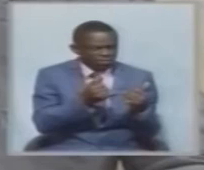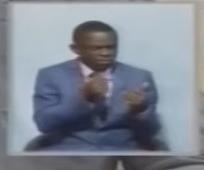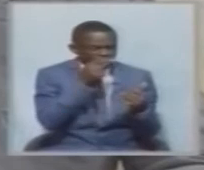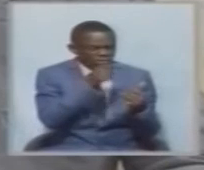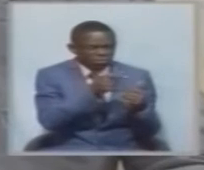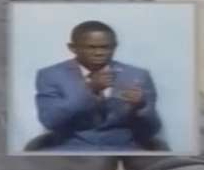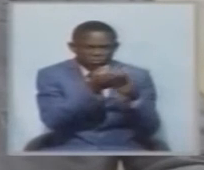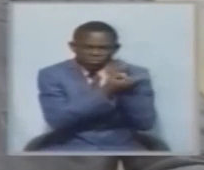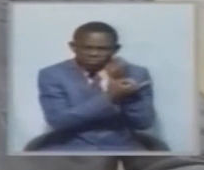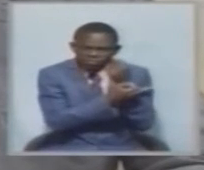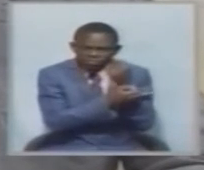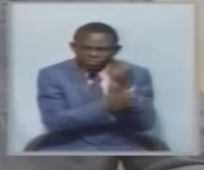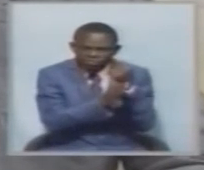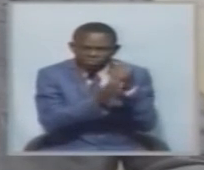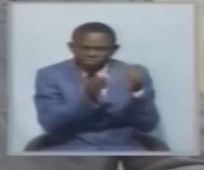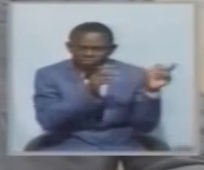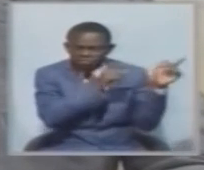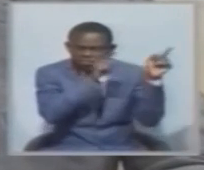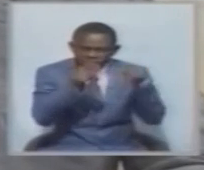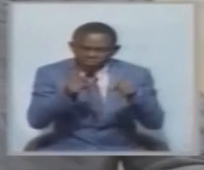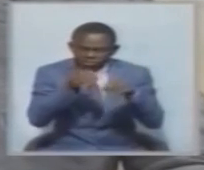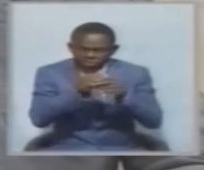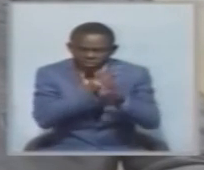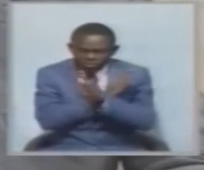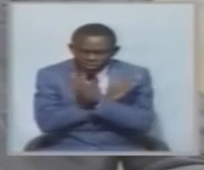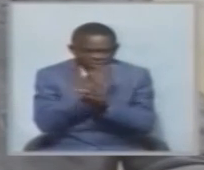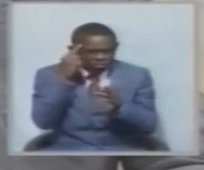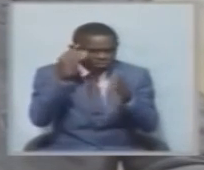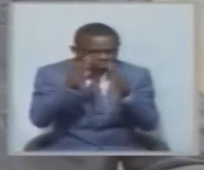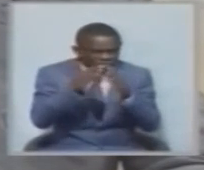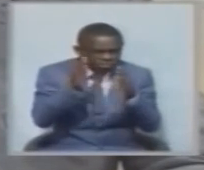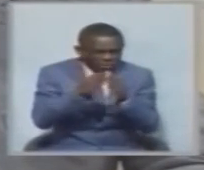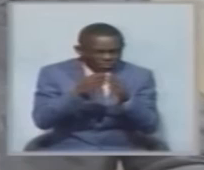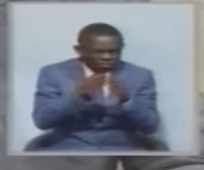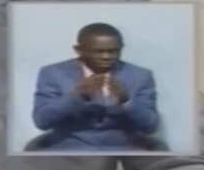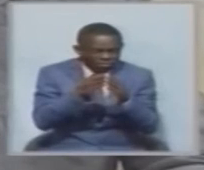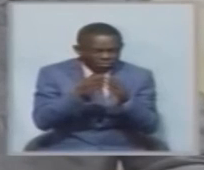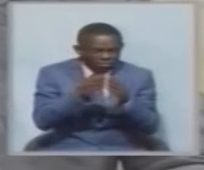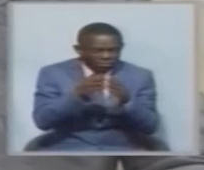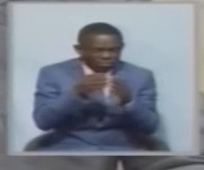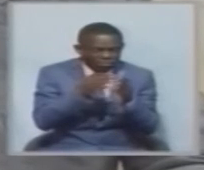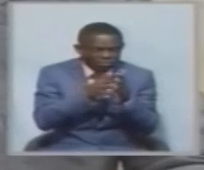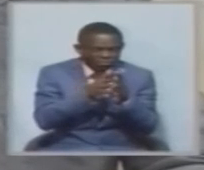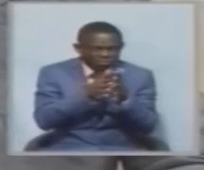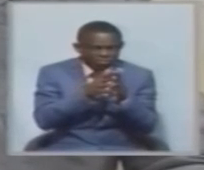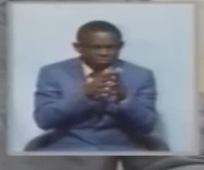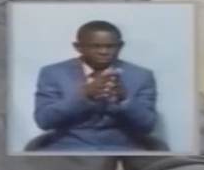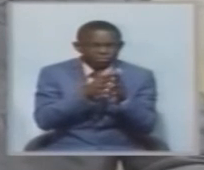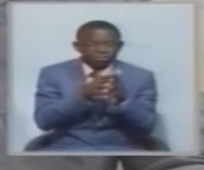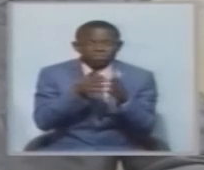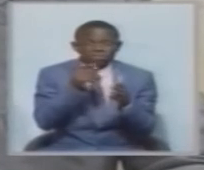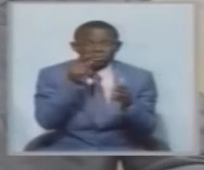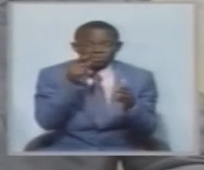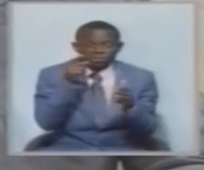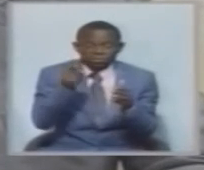this one, Grevazio, it shows that the international community has confidence in you as a country,